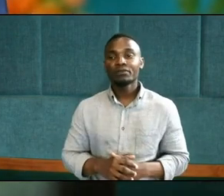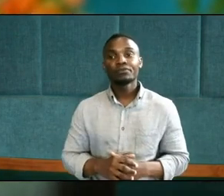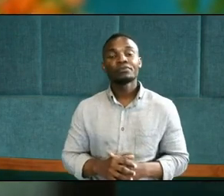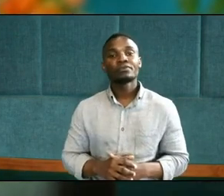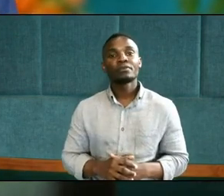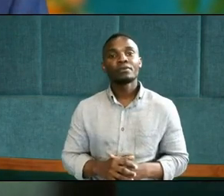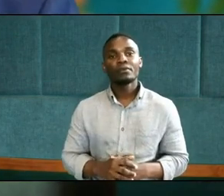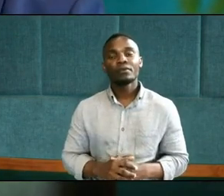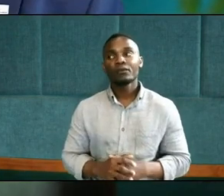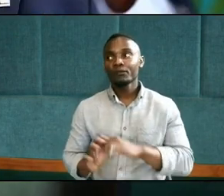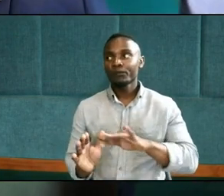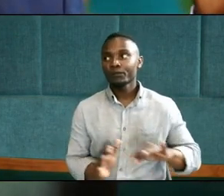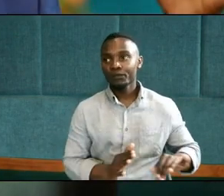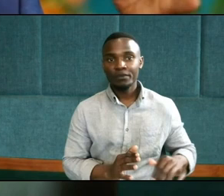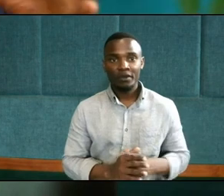quickly.